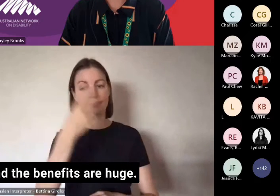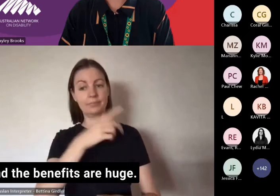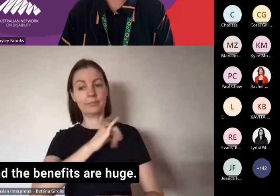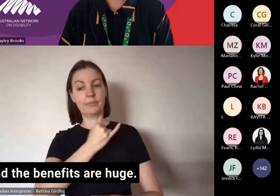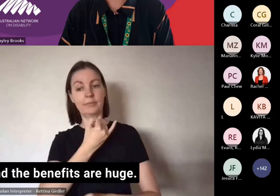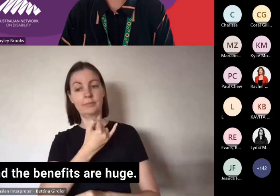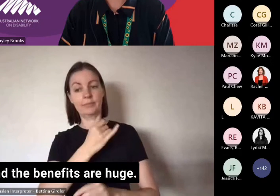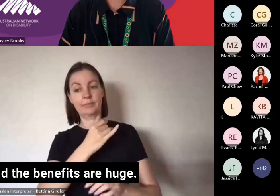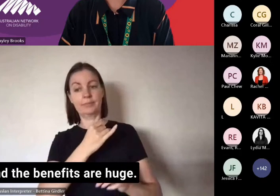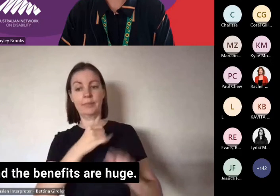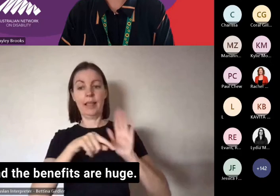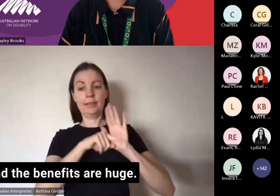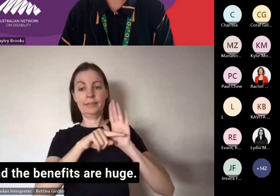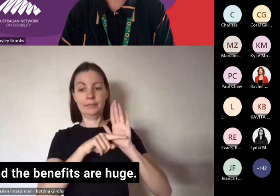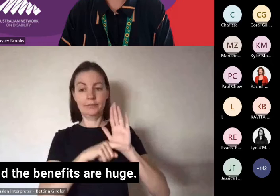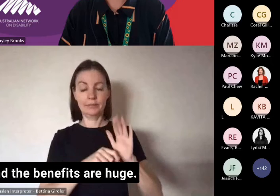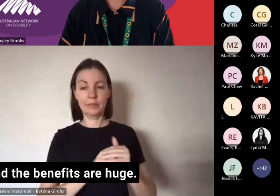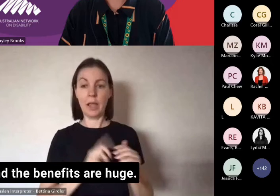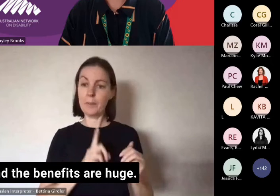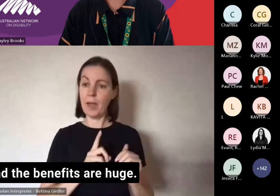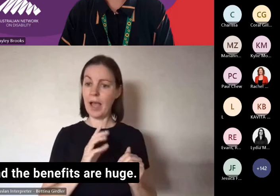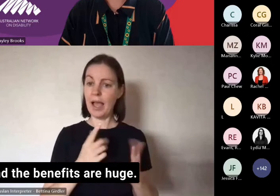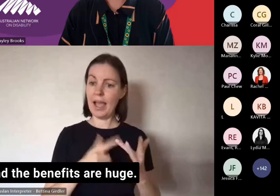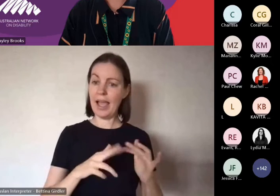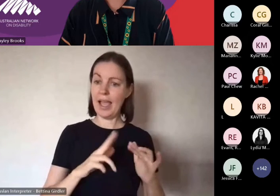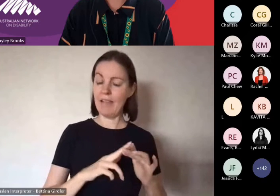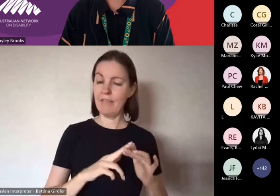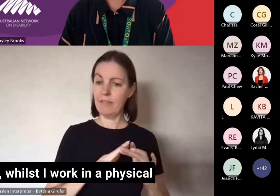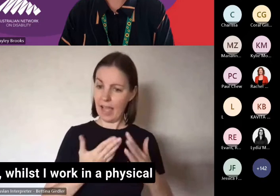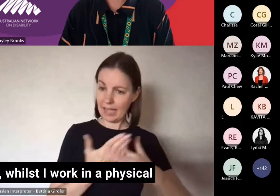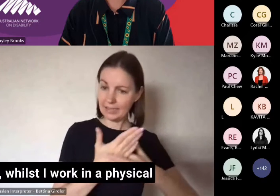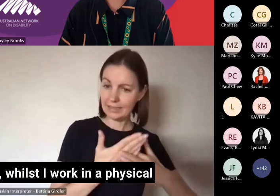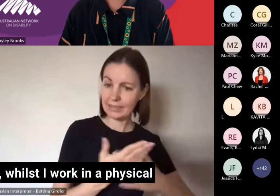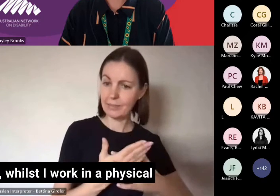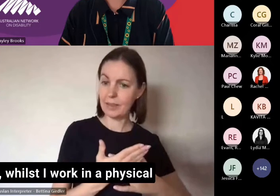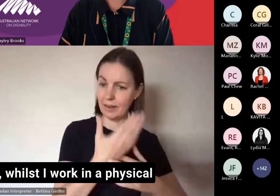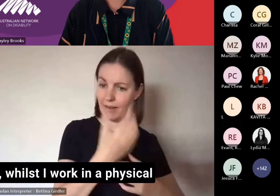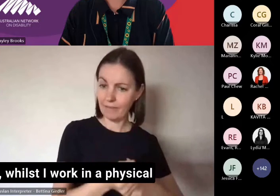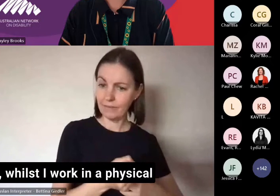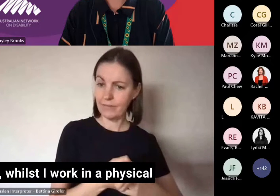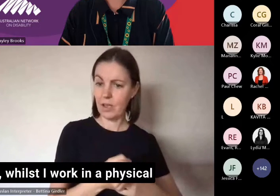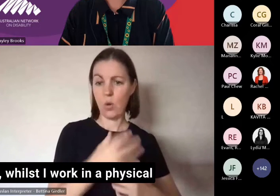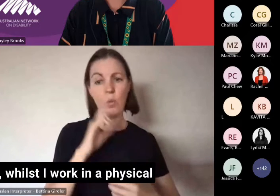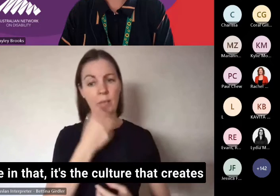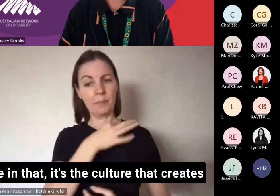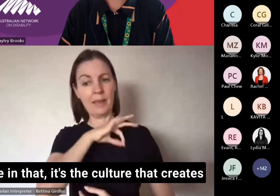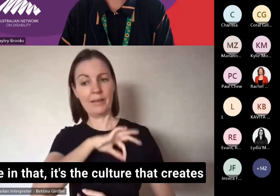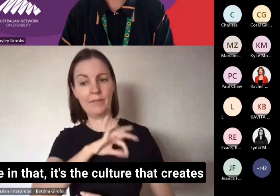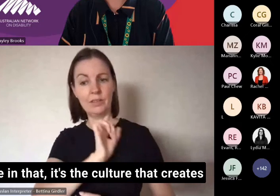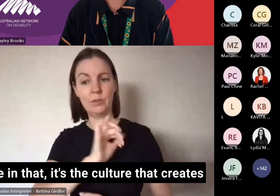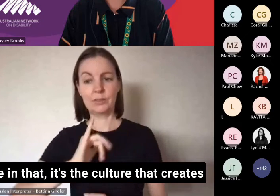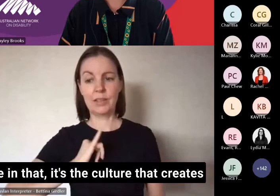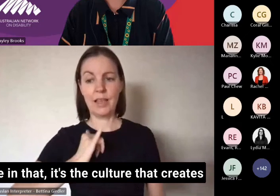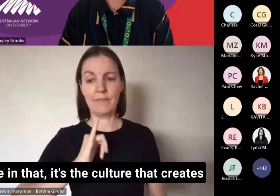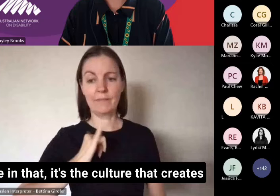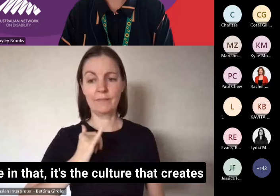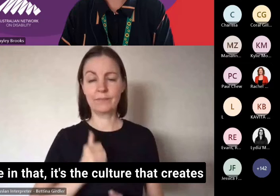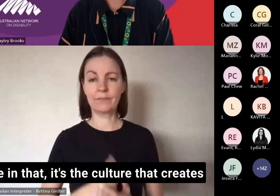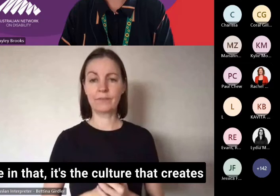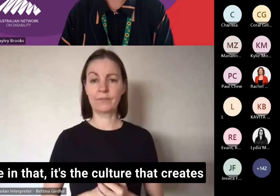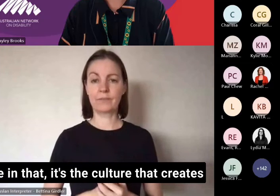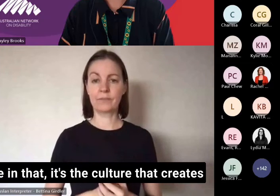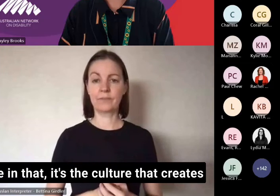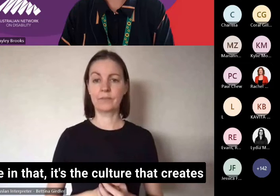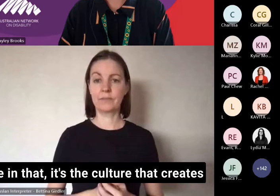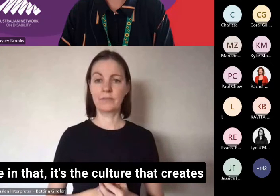staff immediately, and the benefits are huge. And for me, again, whilst I work in a physical environment and specialize in